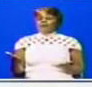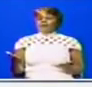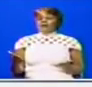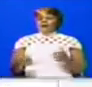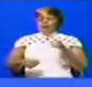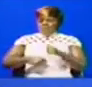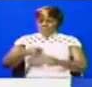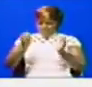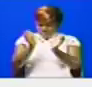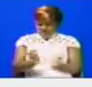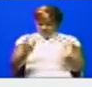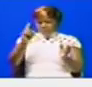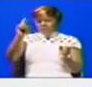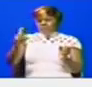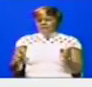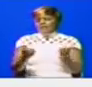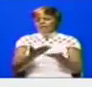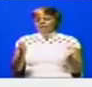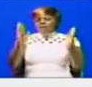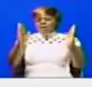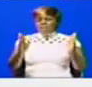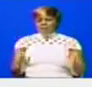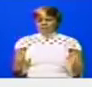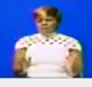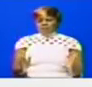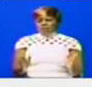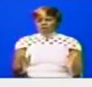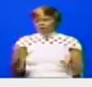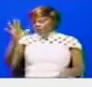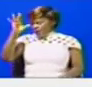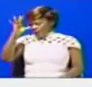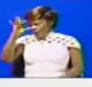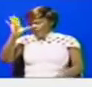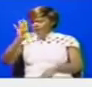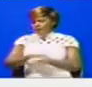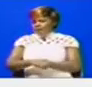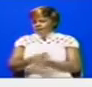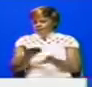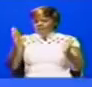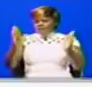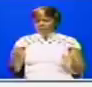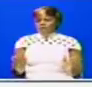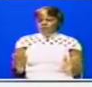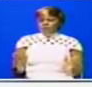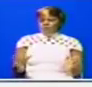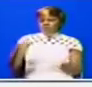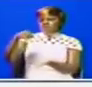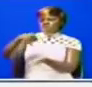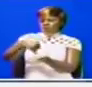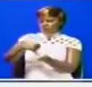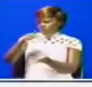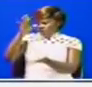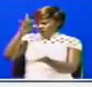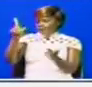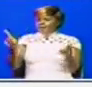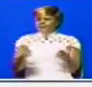action will be taken on any kind of cheating that we find, anybody abetting, anybody involved.